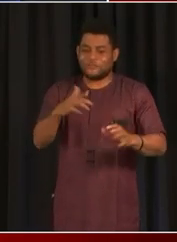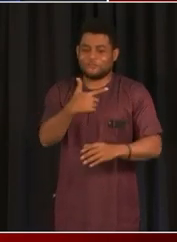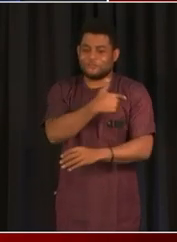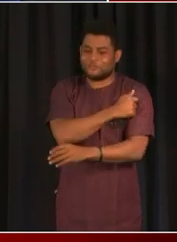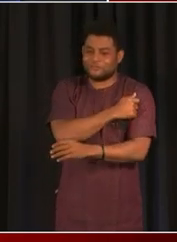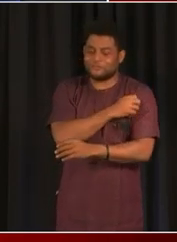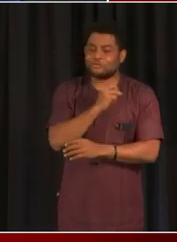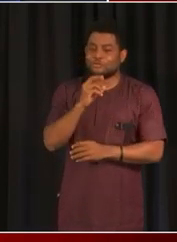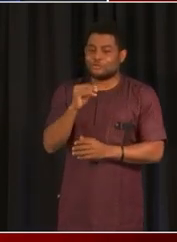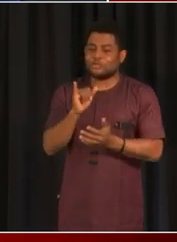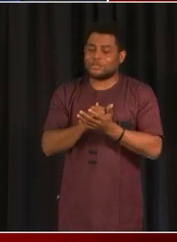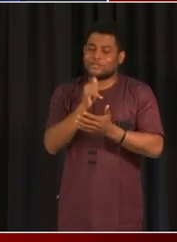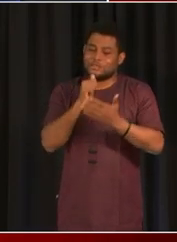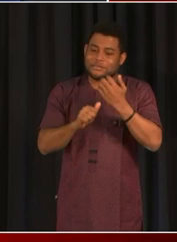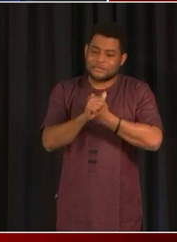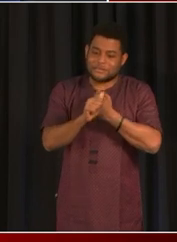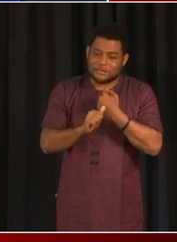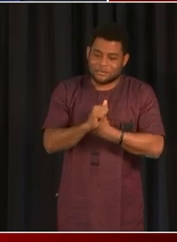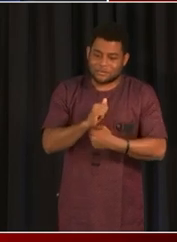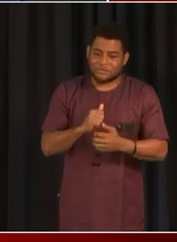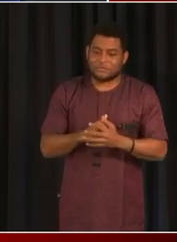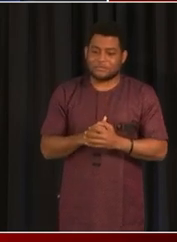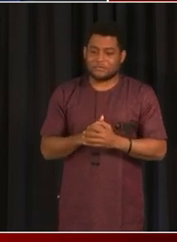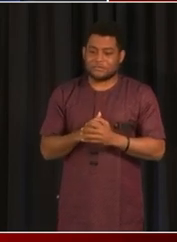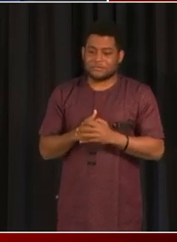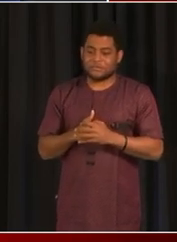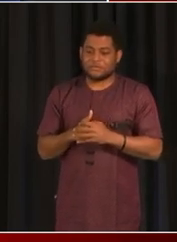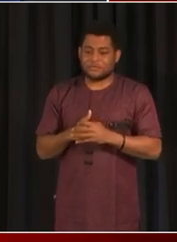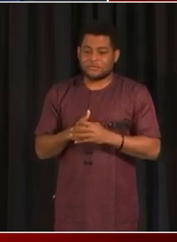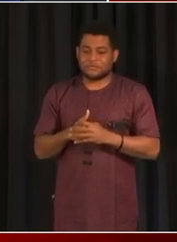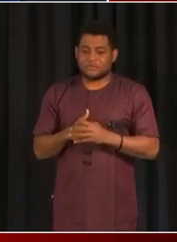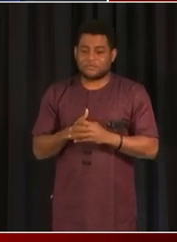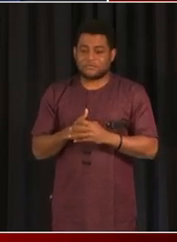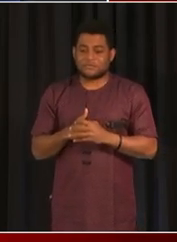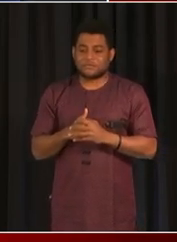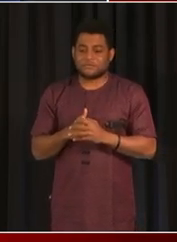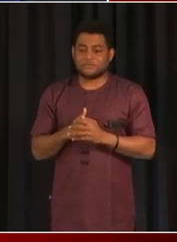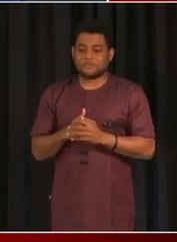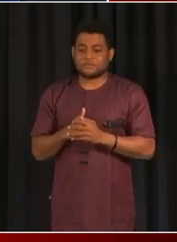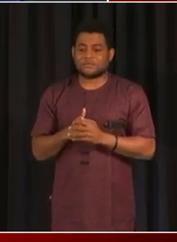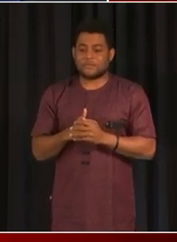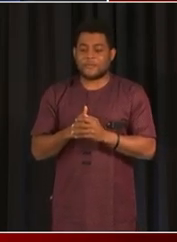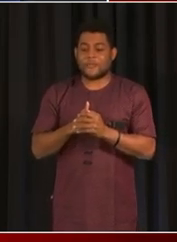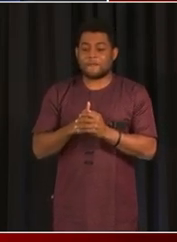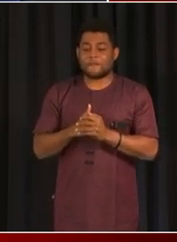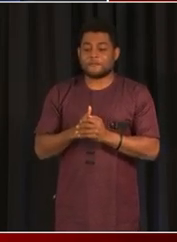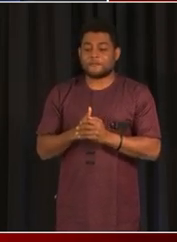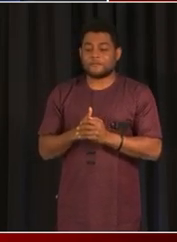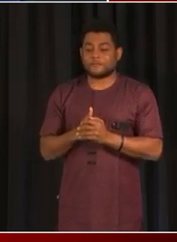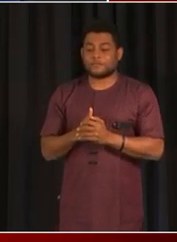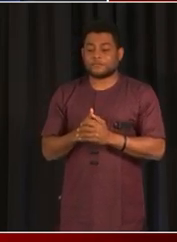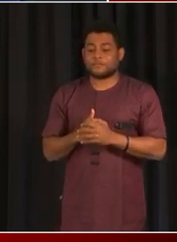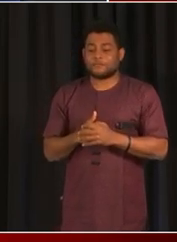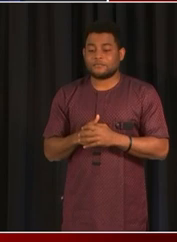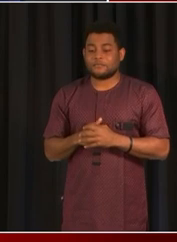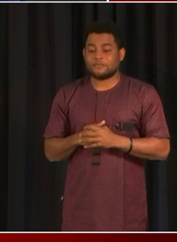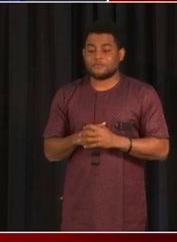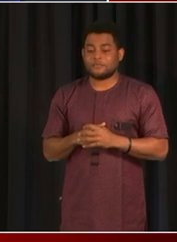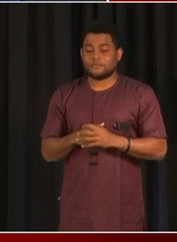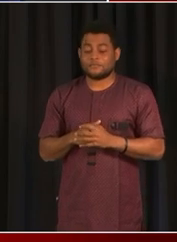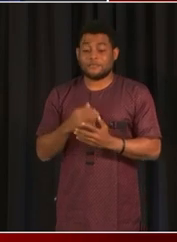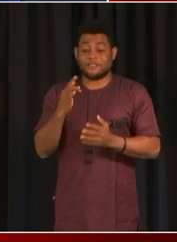in establishing a passport that is not really tested in terms of its accuracy, its ability to validate